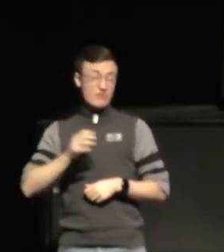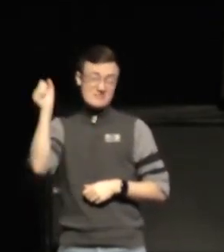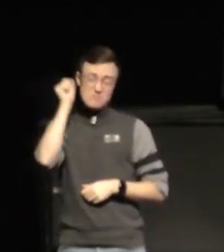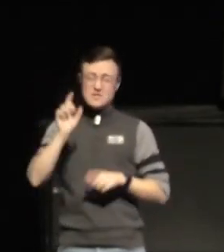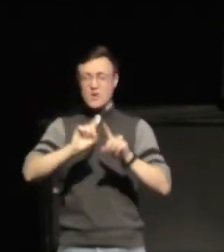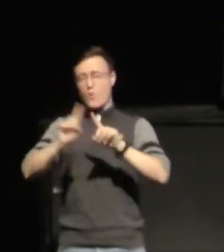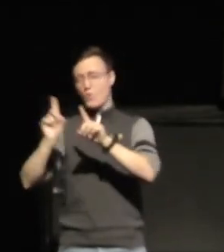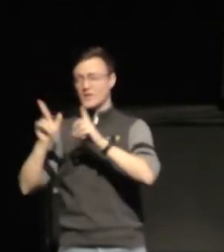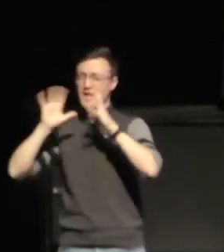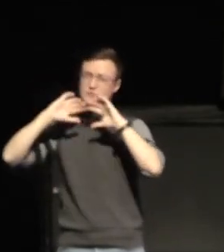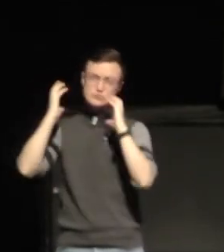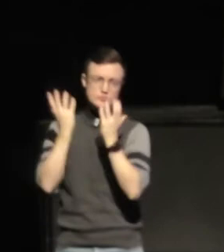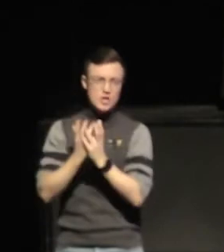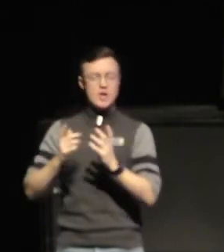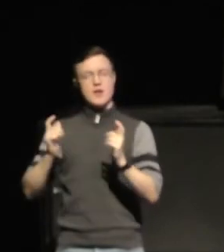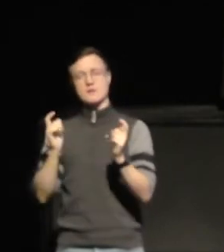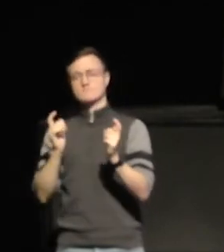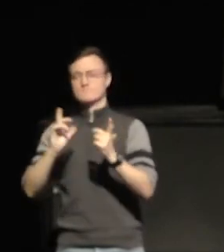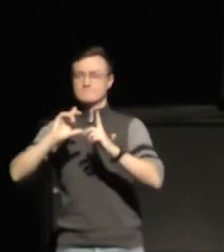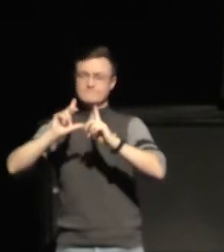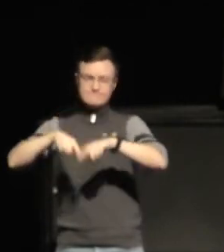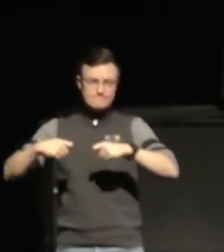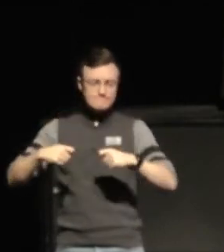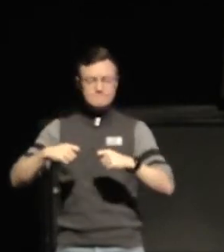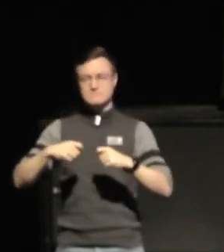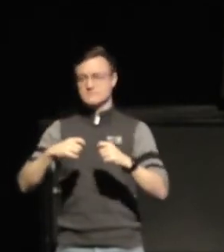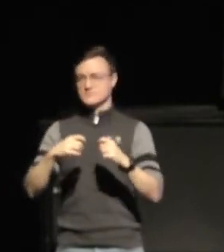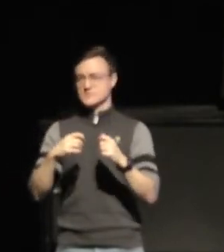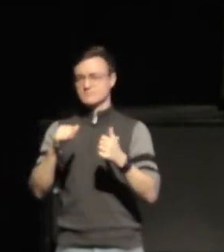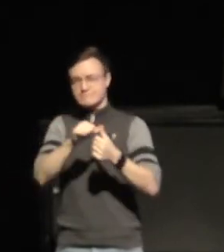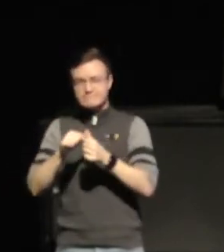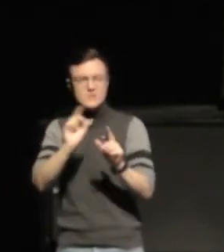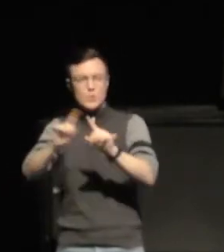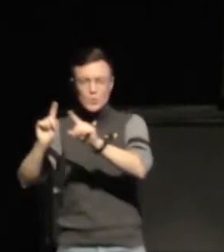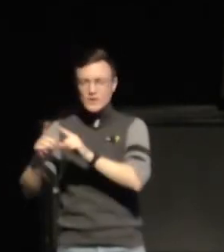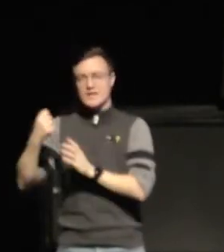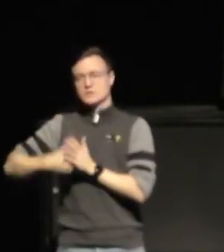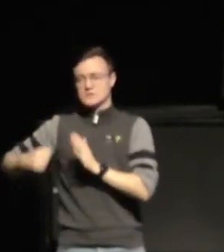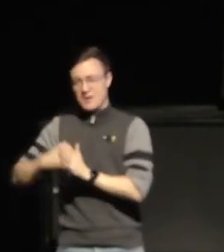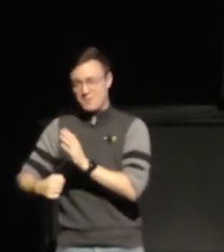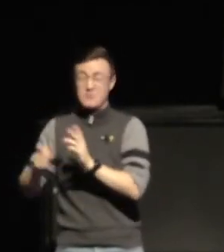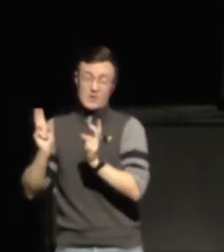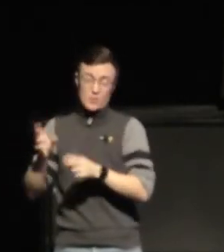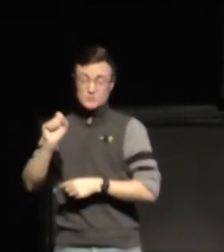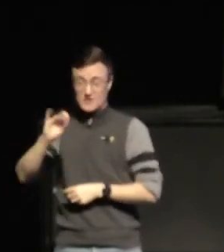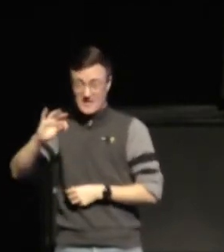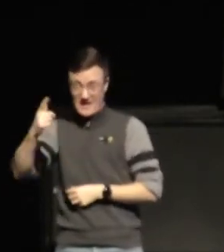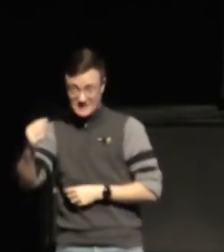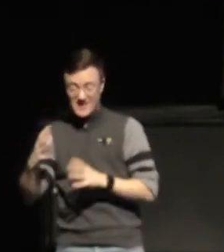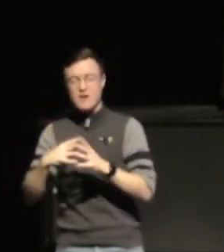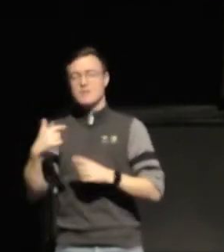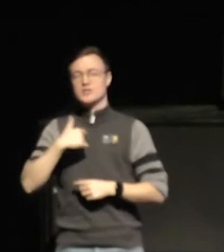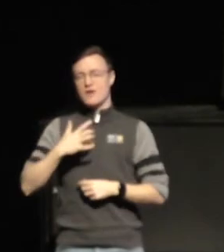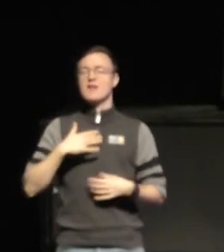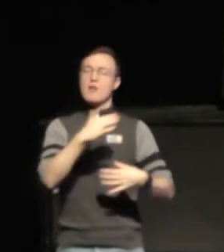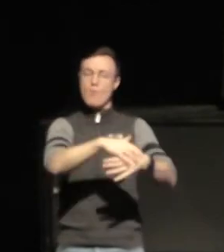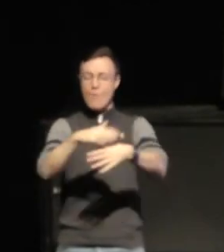out there, but also to what we can do back here in Sweden,